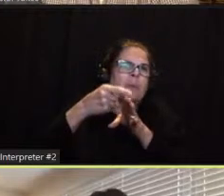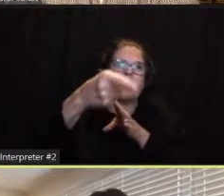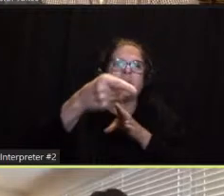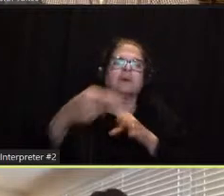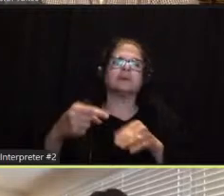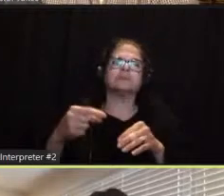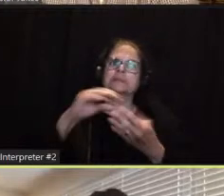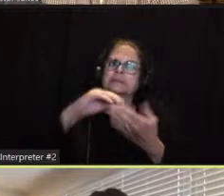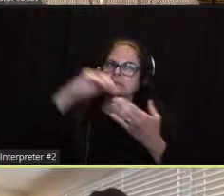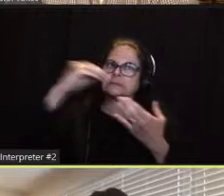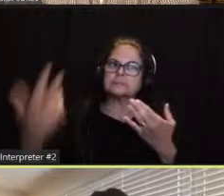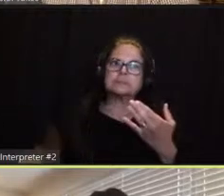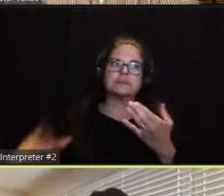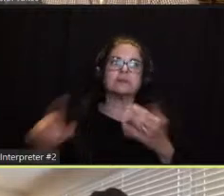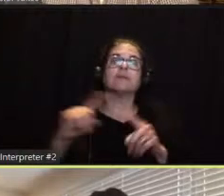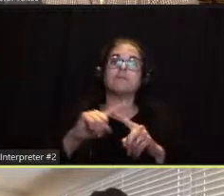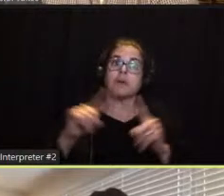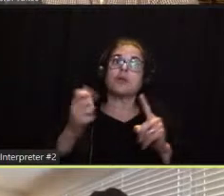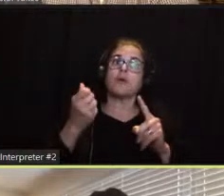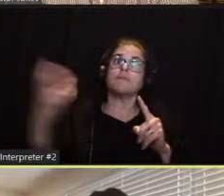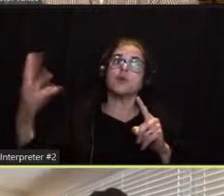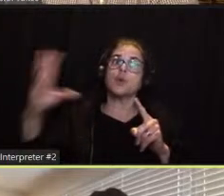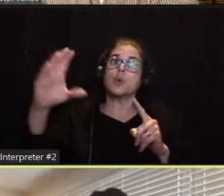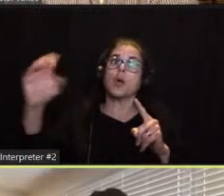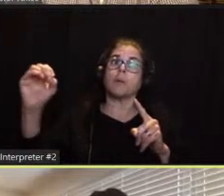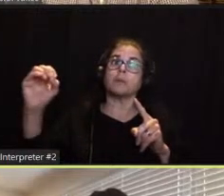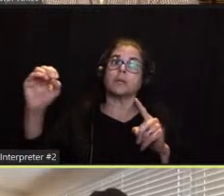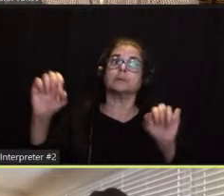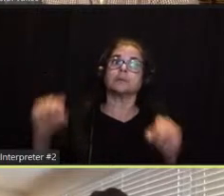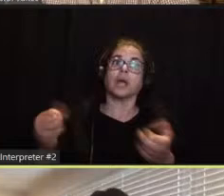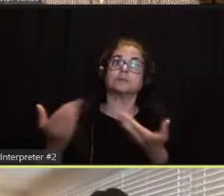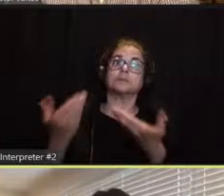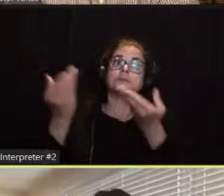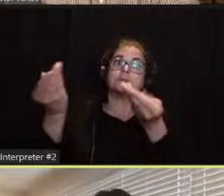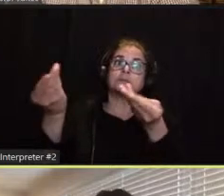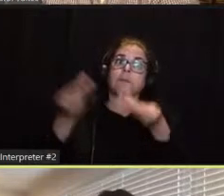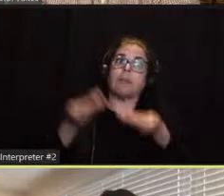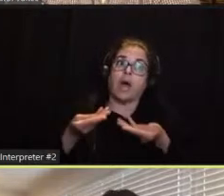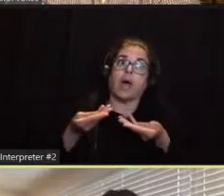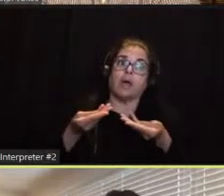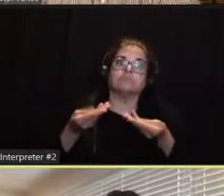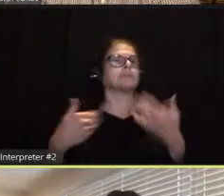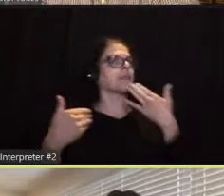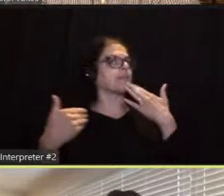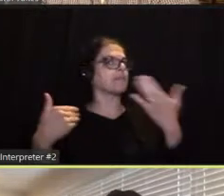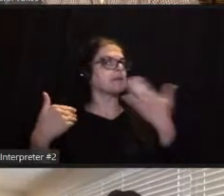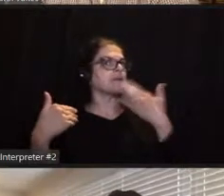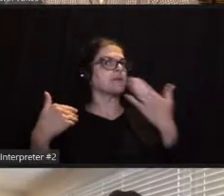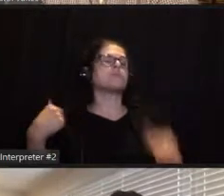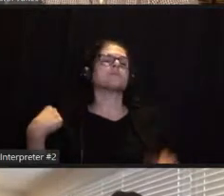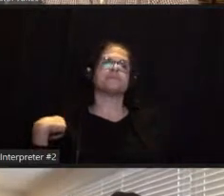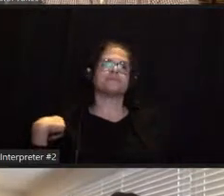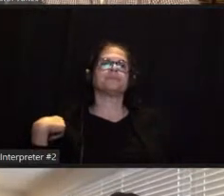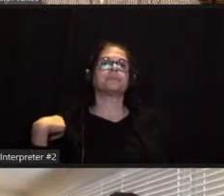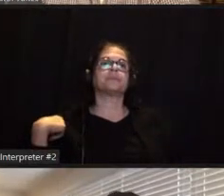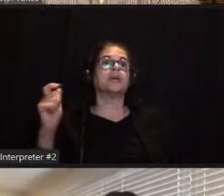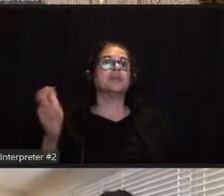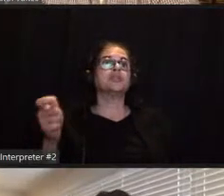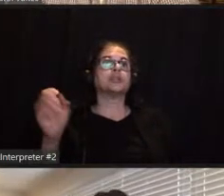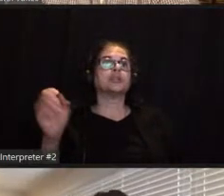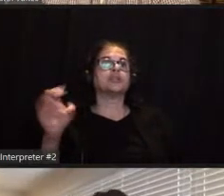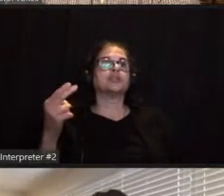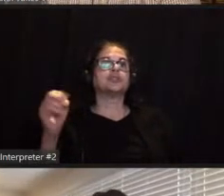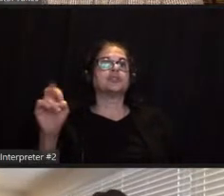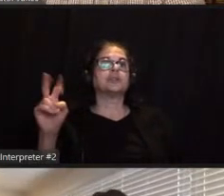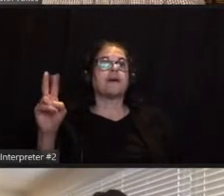few that that could supply them. Okay, great. Thank you. Thank you. Judge Chevrolet? No